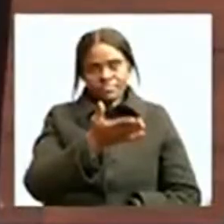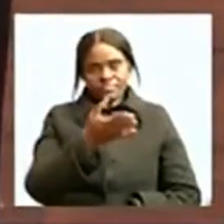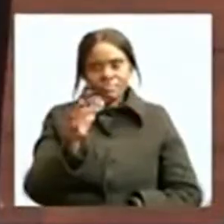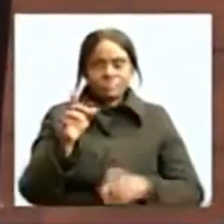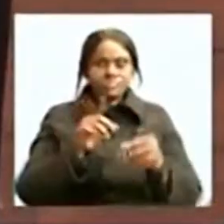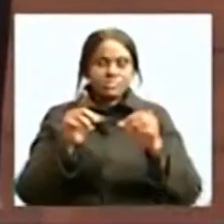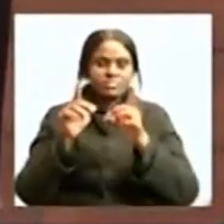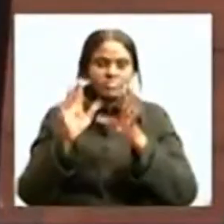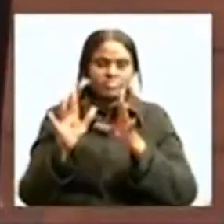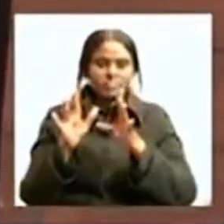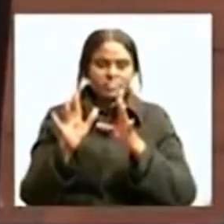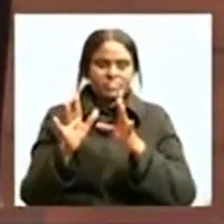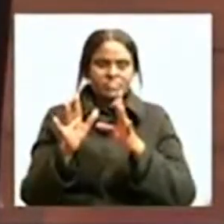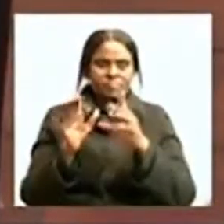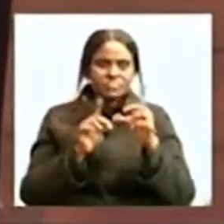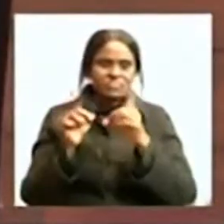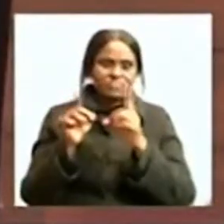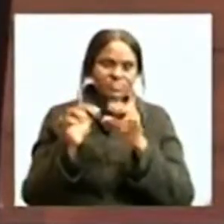Director, is it